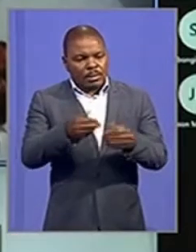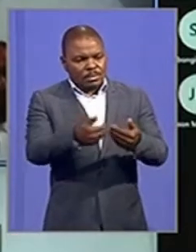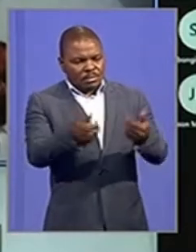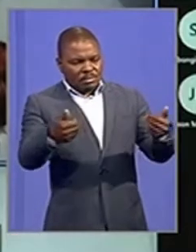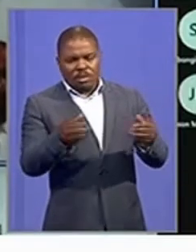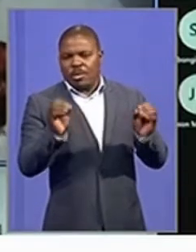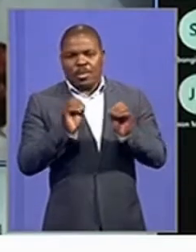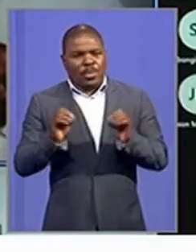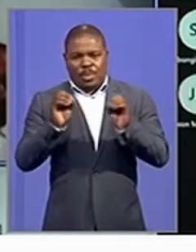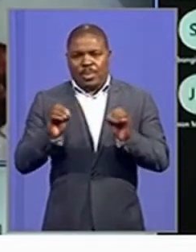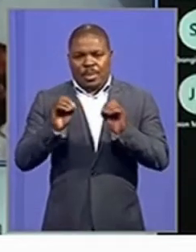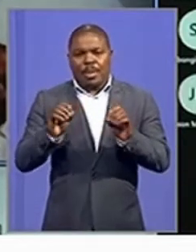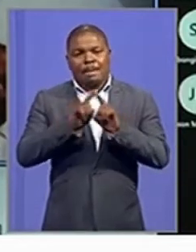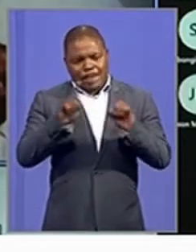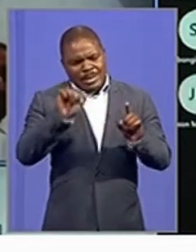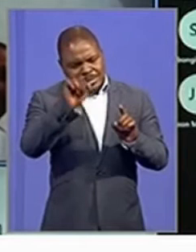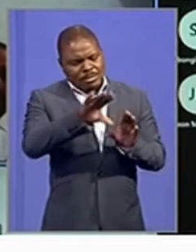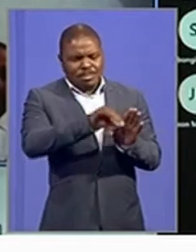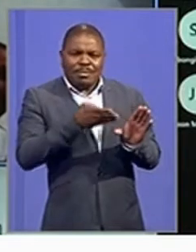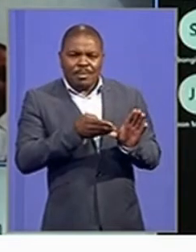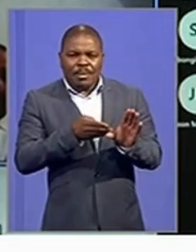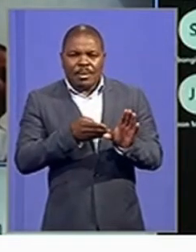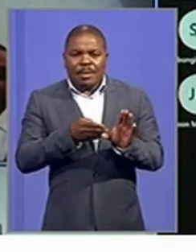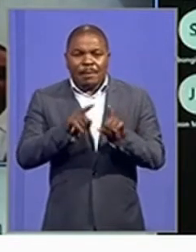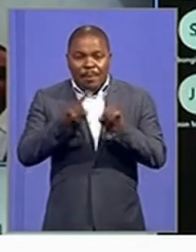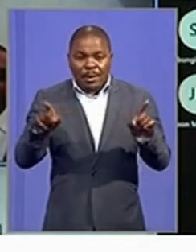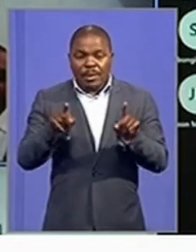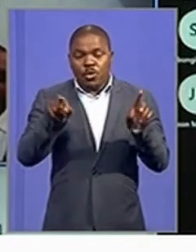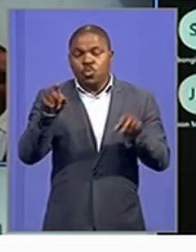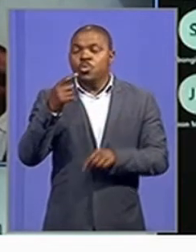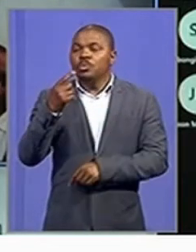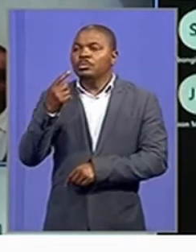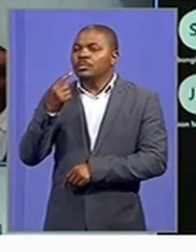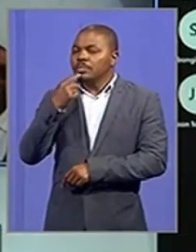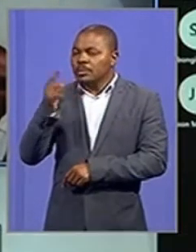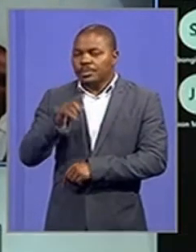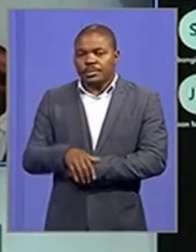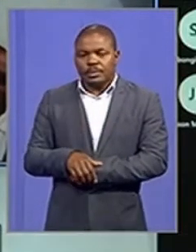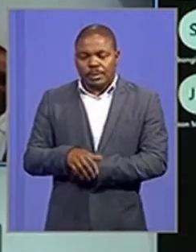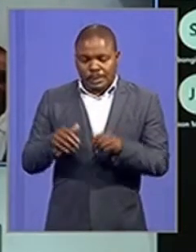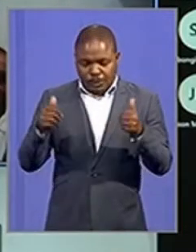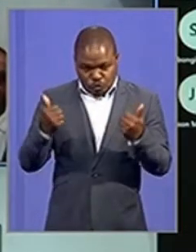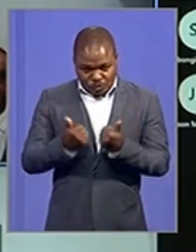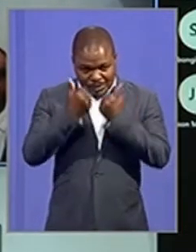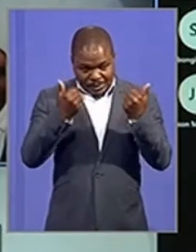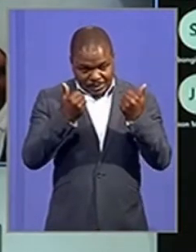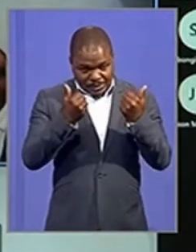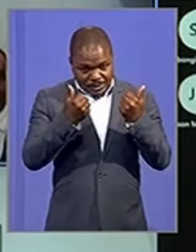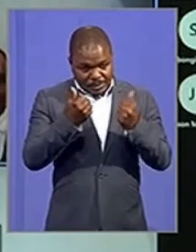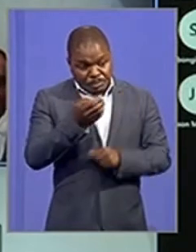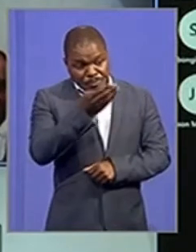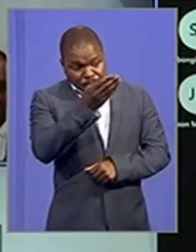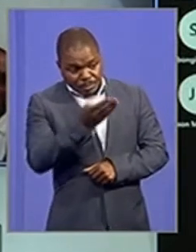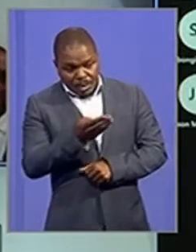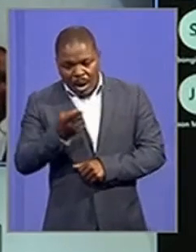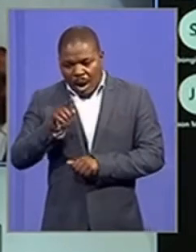formed but a part of the assessment. Now, you may take issue with the challenges in how that